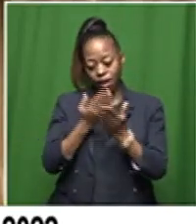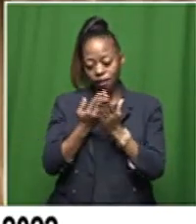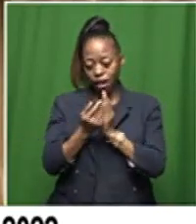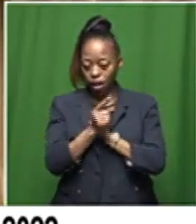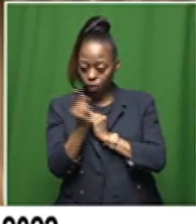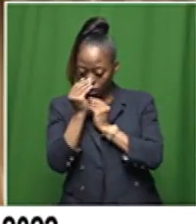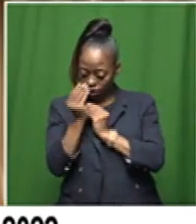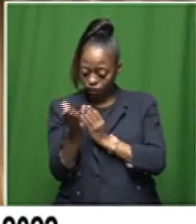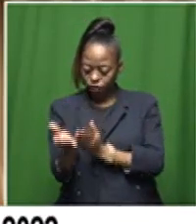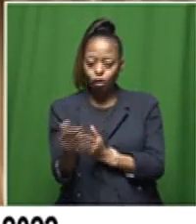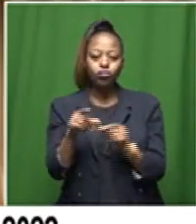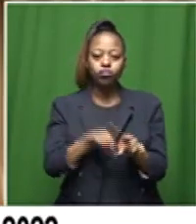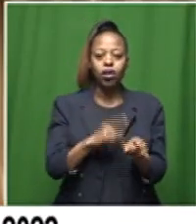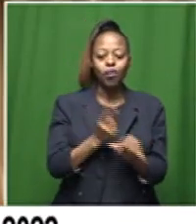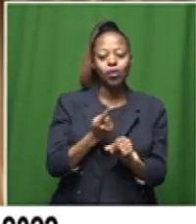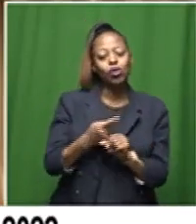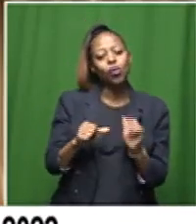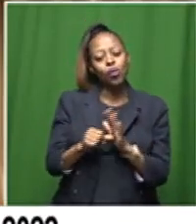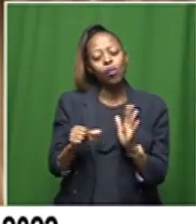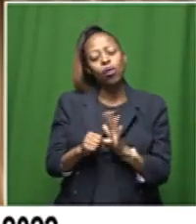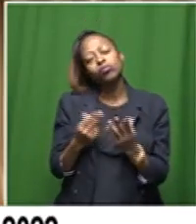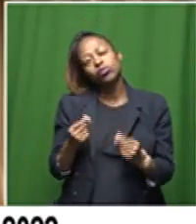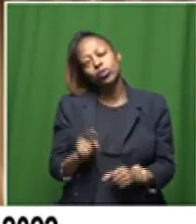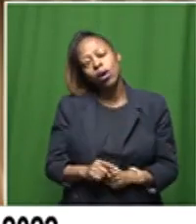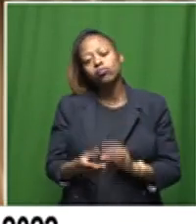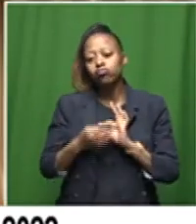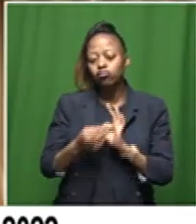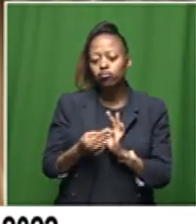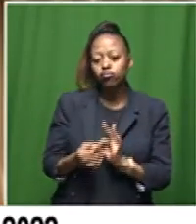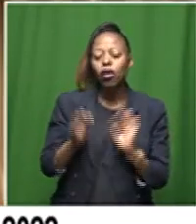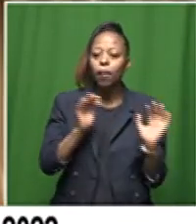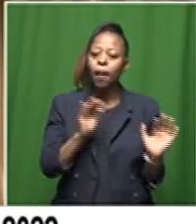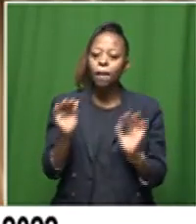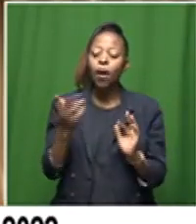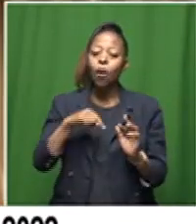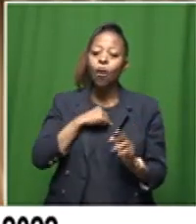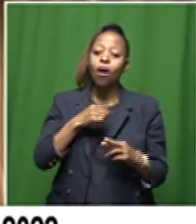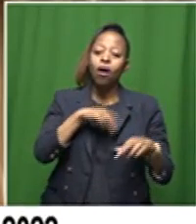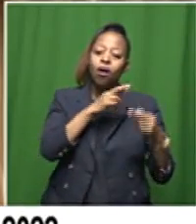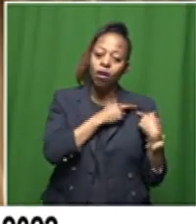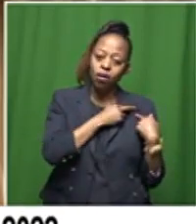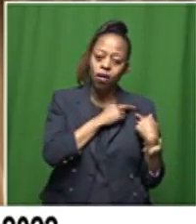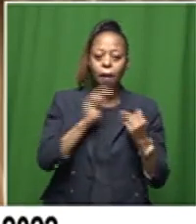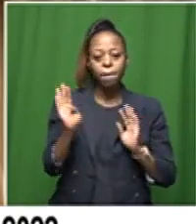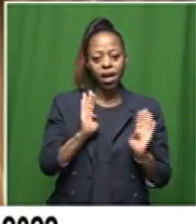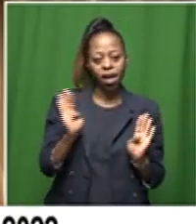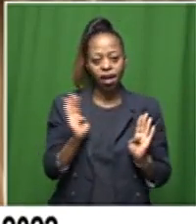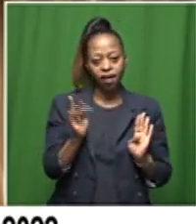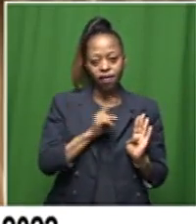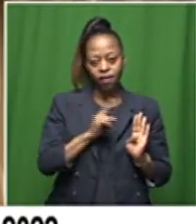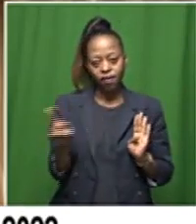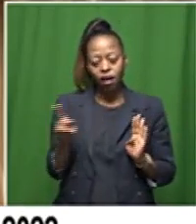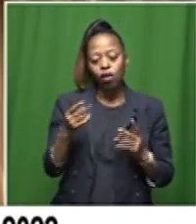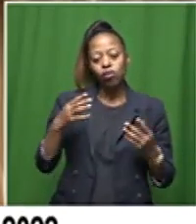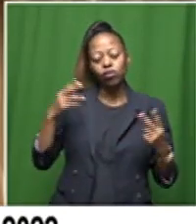public. But we are, importantly, in relation to the public, responsible for the behavior of